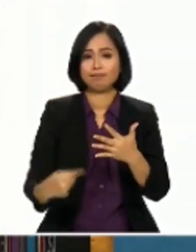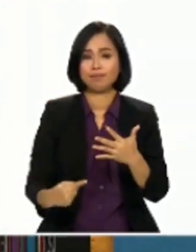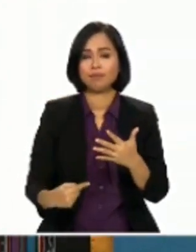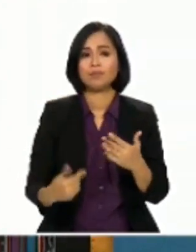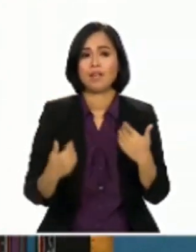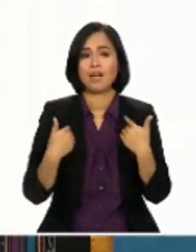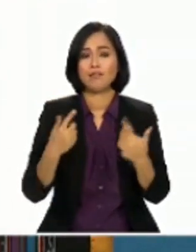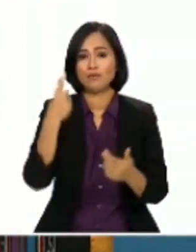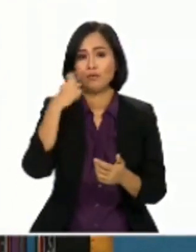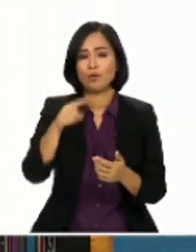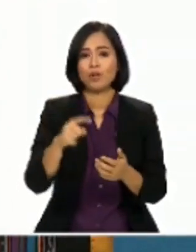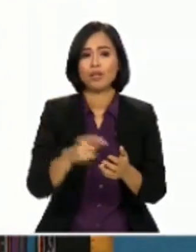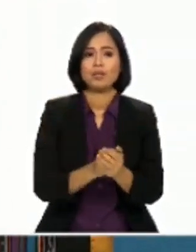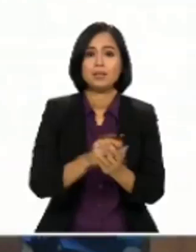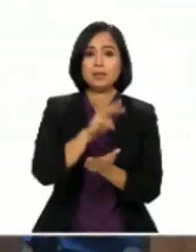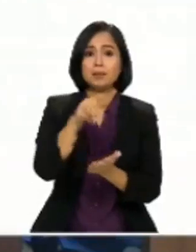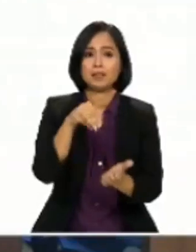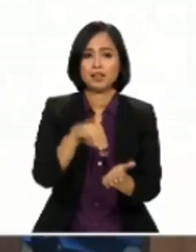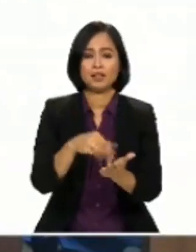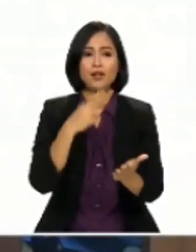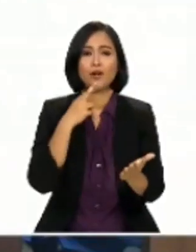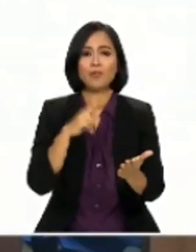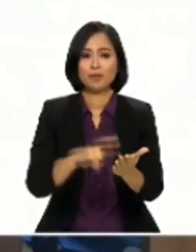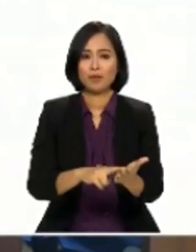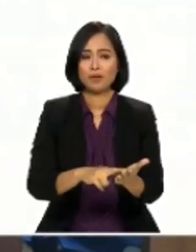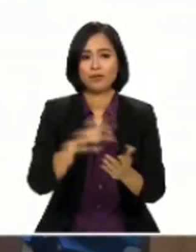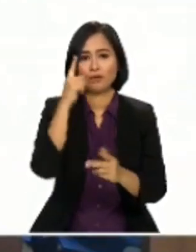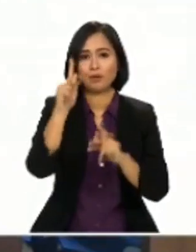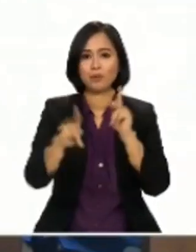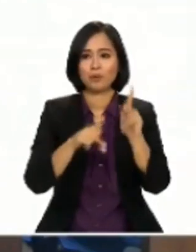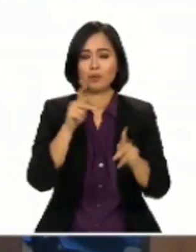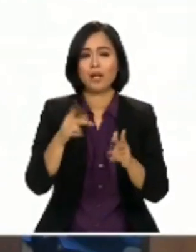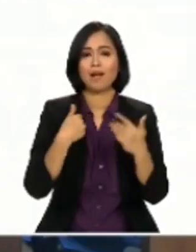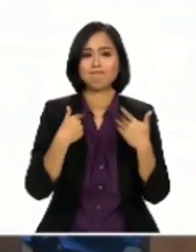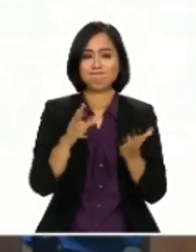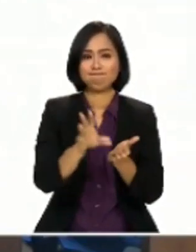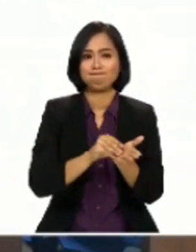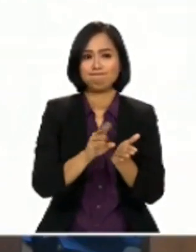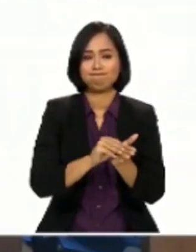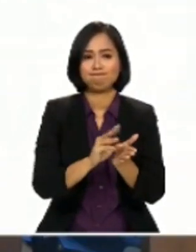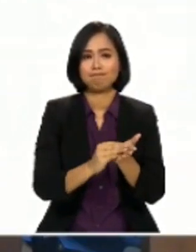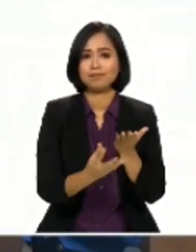midterm report to the people, copies of which shall be